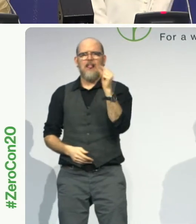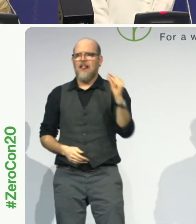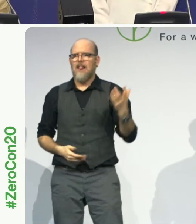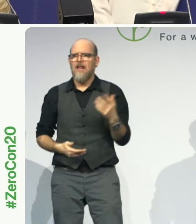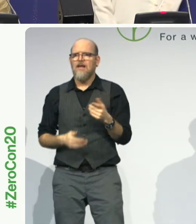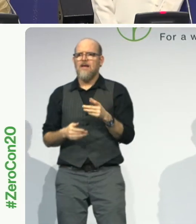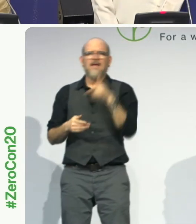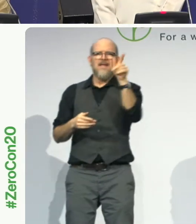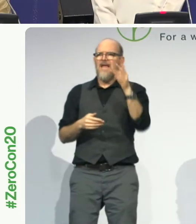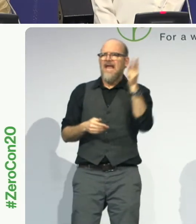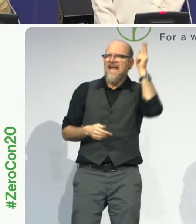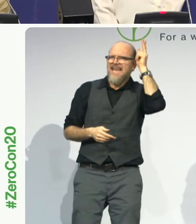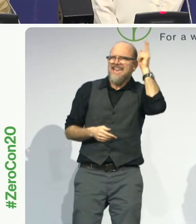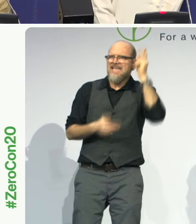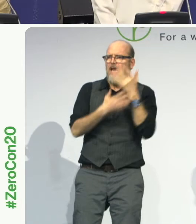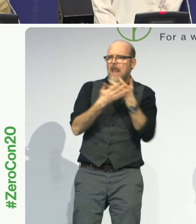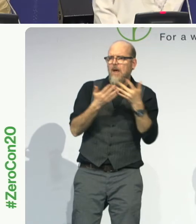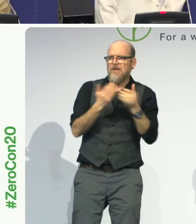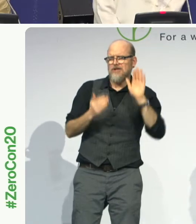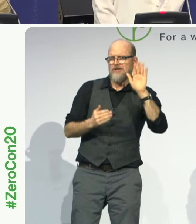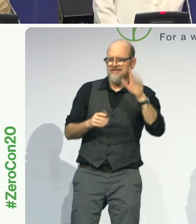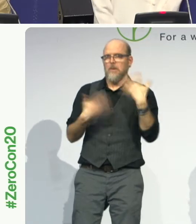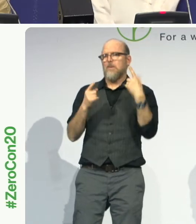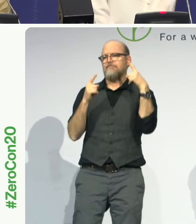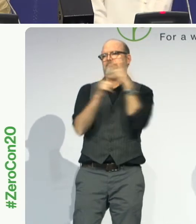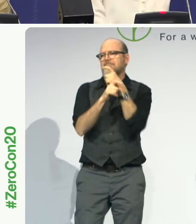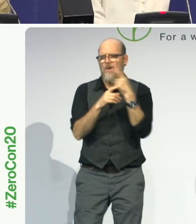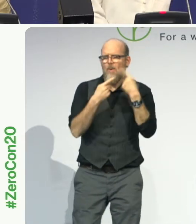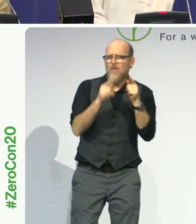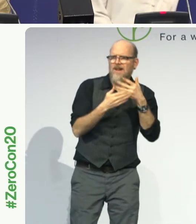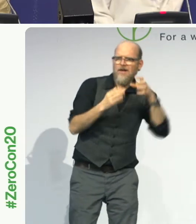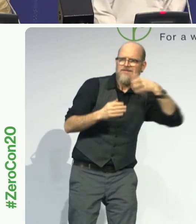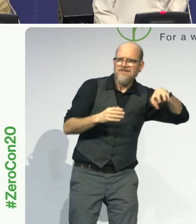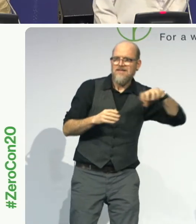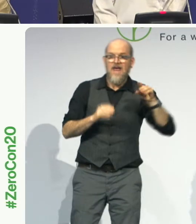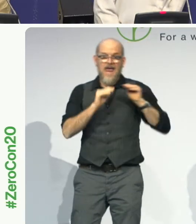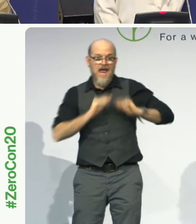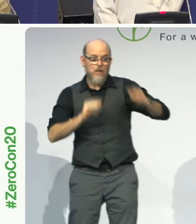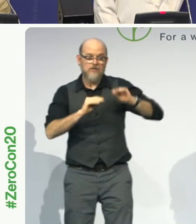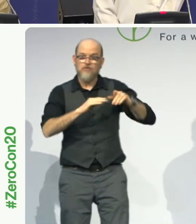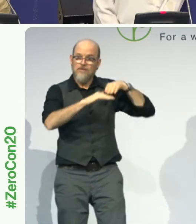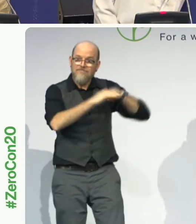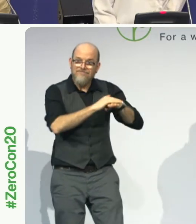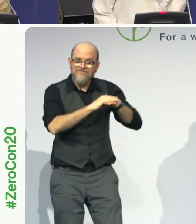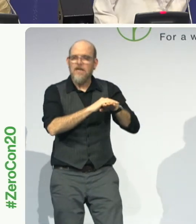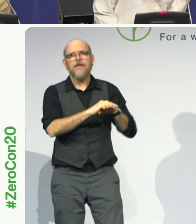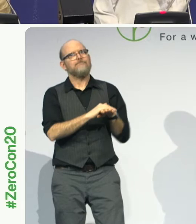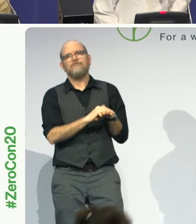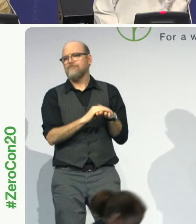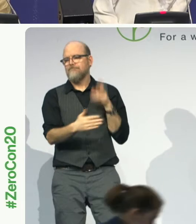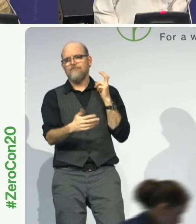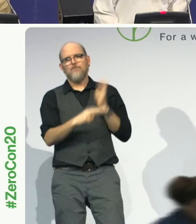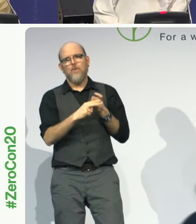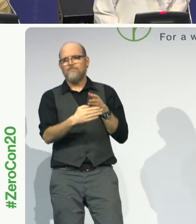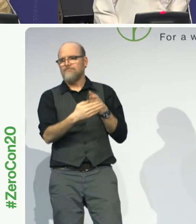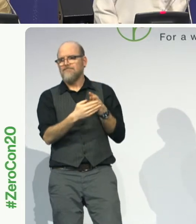these opportunities are even less accessible. While a lot has improved since ADISA began over 2 decades ago, there is still much